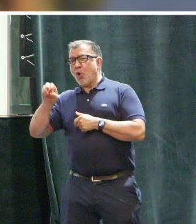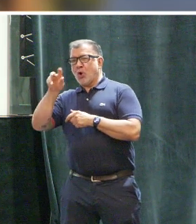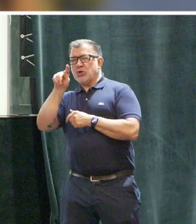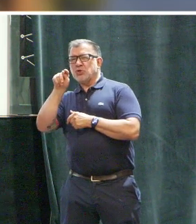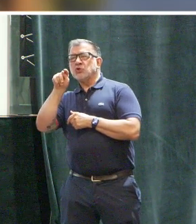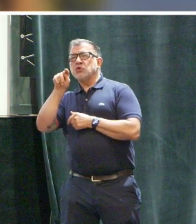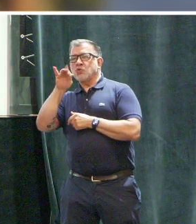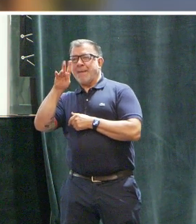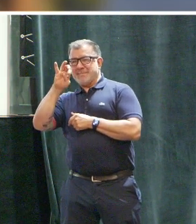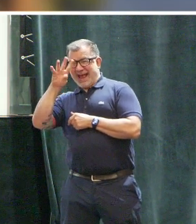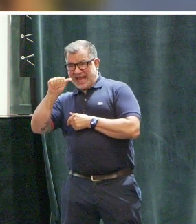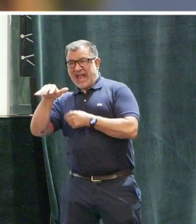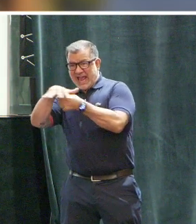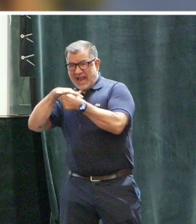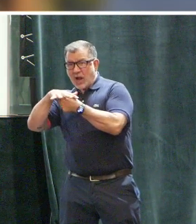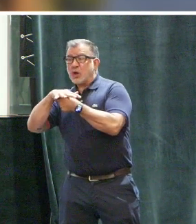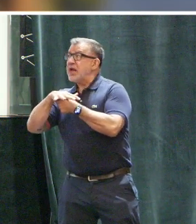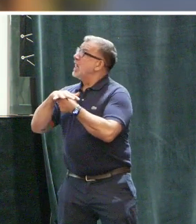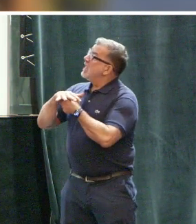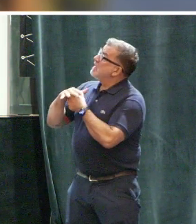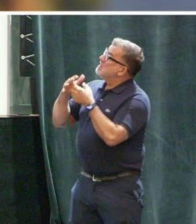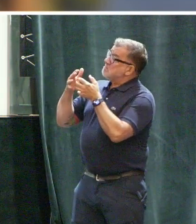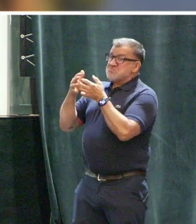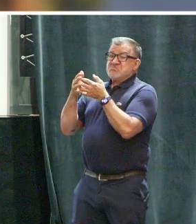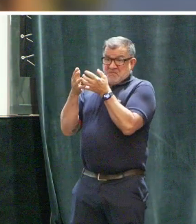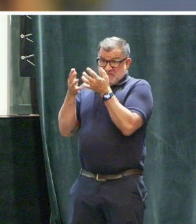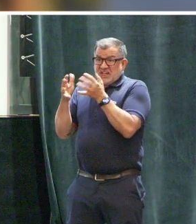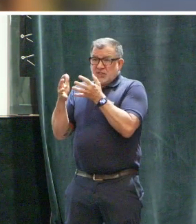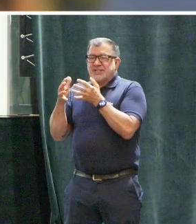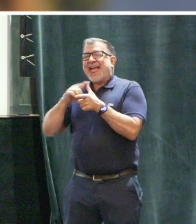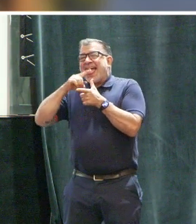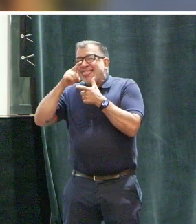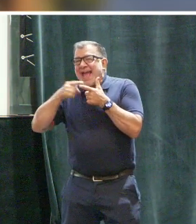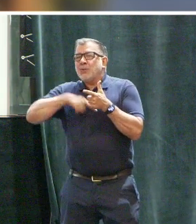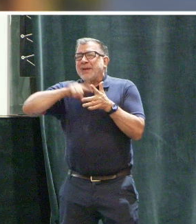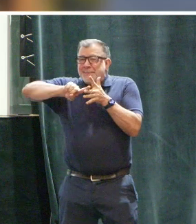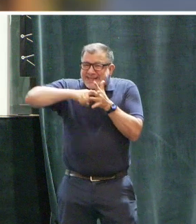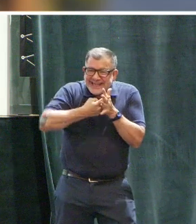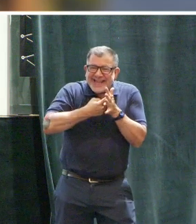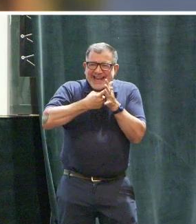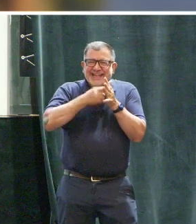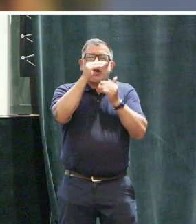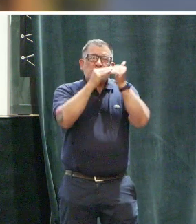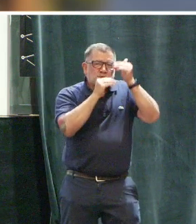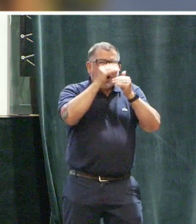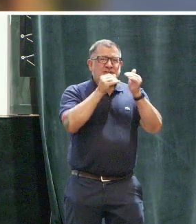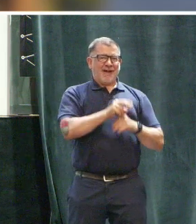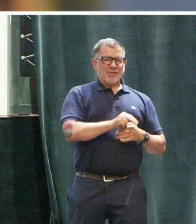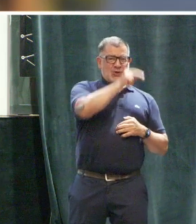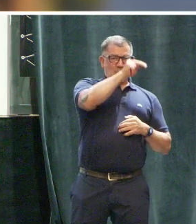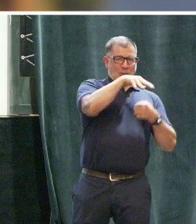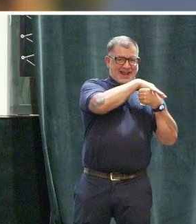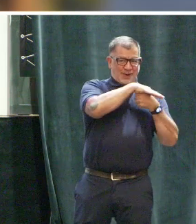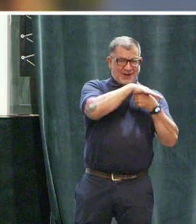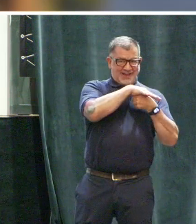is the point at which we begin the construction in the North neighborhood. Up until now, there hasn't been any